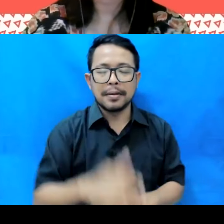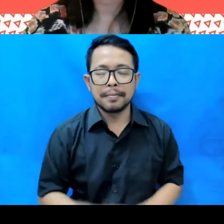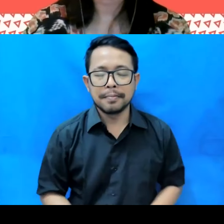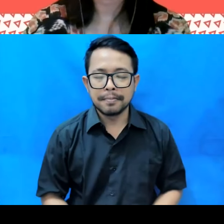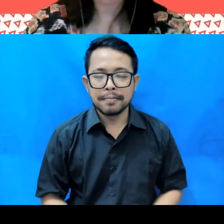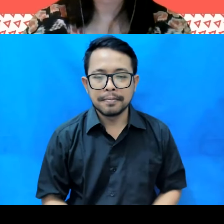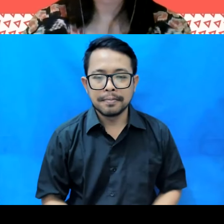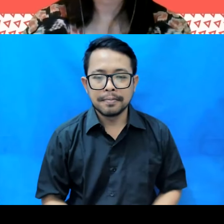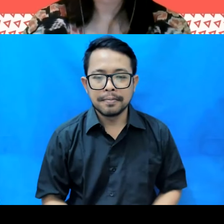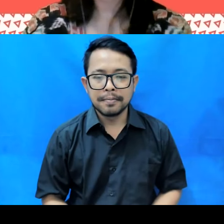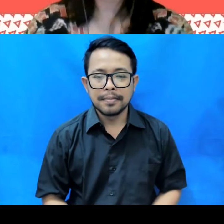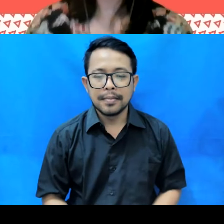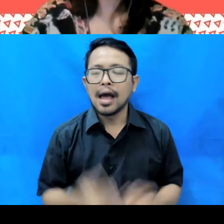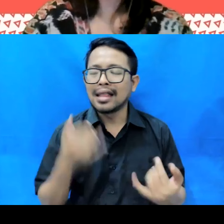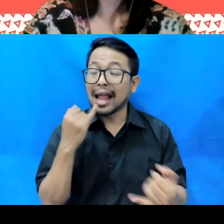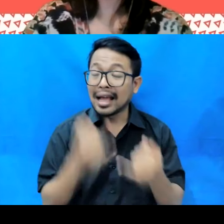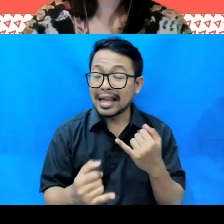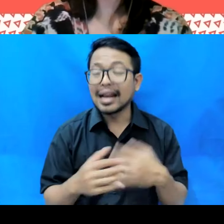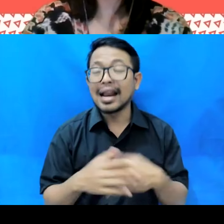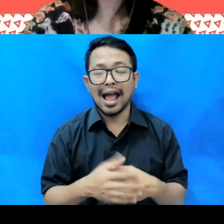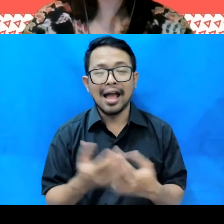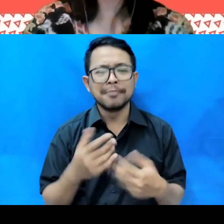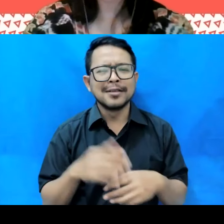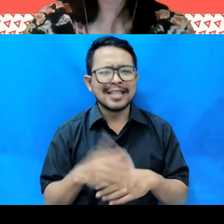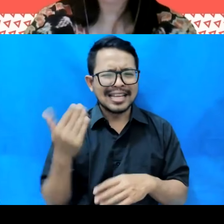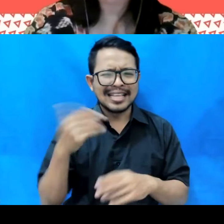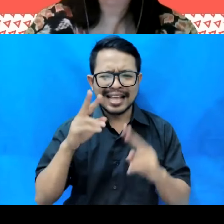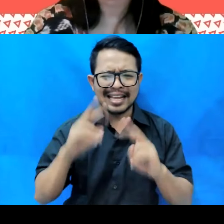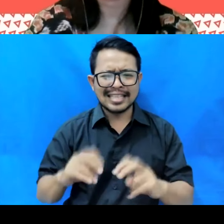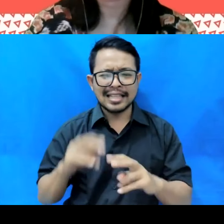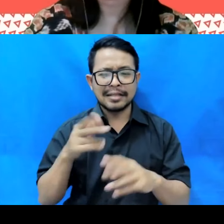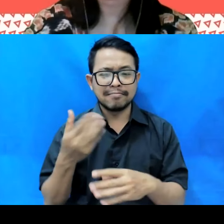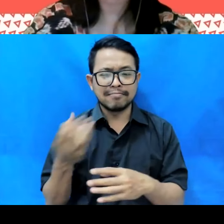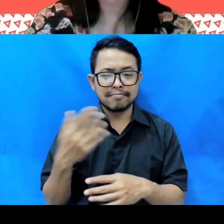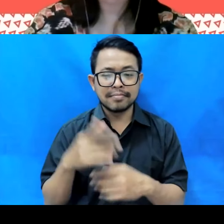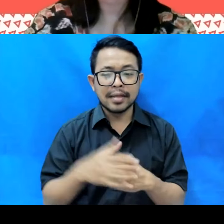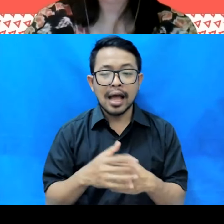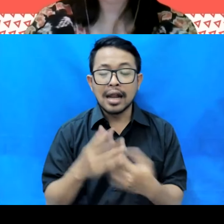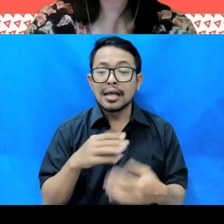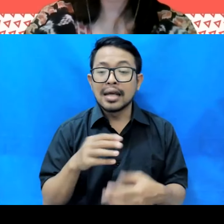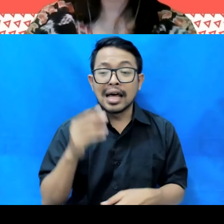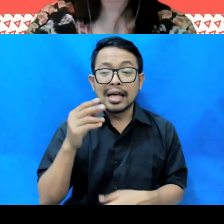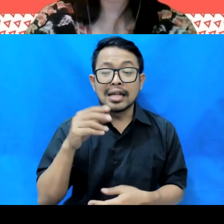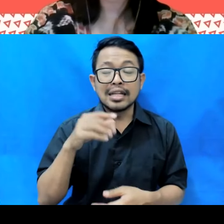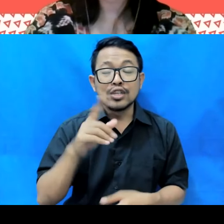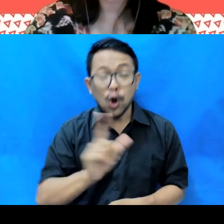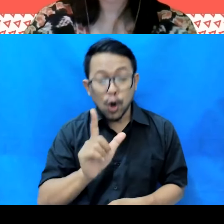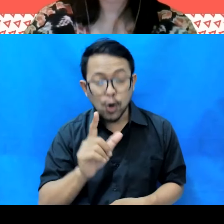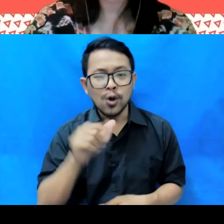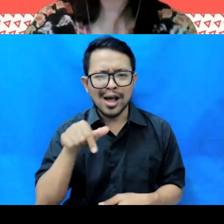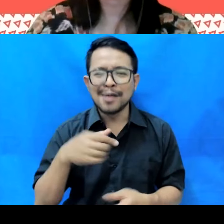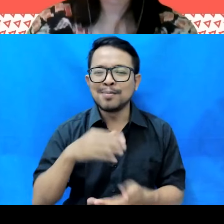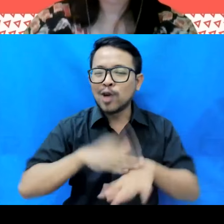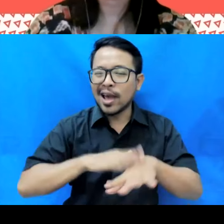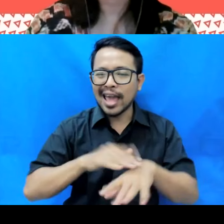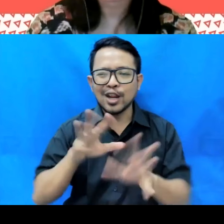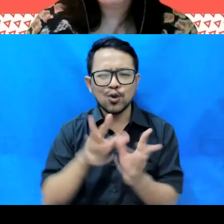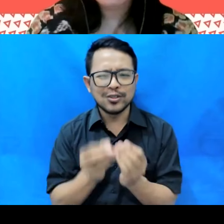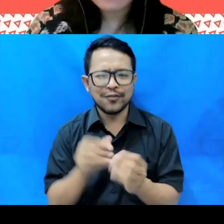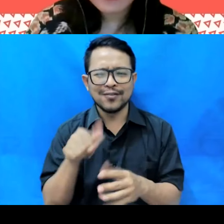monitoring, evaluation, and advocacy to the future, in the future. So next, I think it has also been mentioned in the research results that in Solo, culture, so